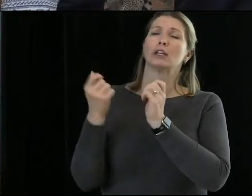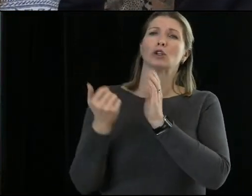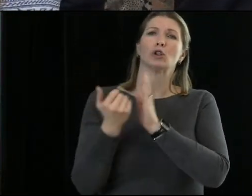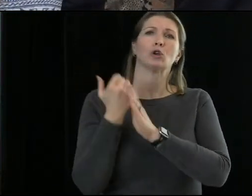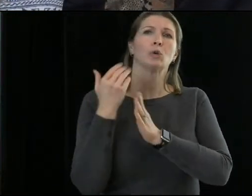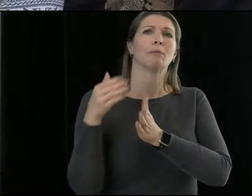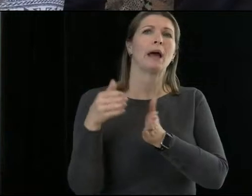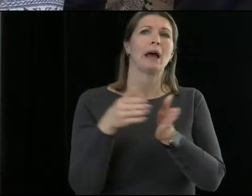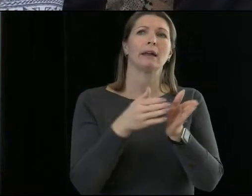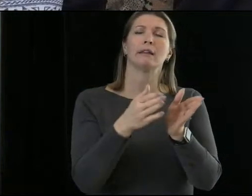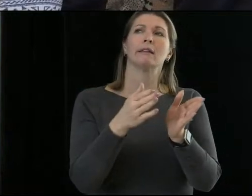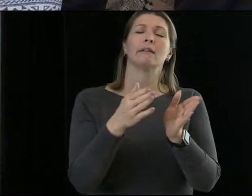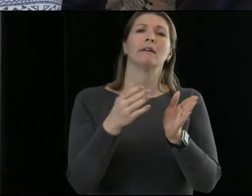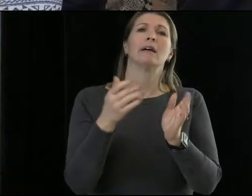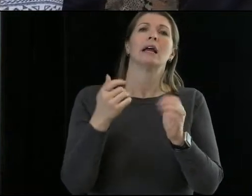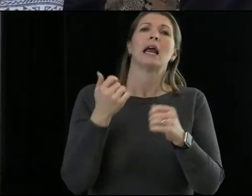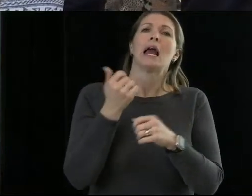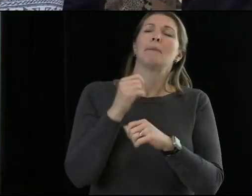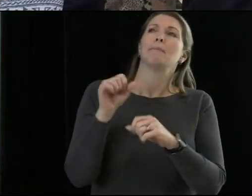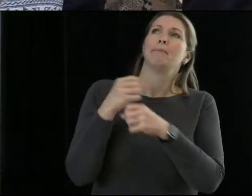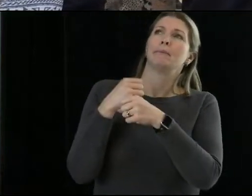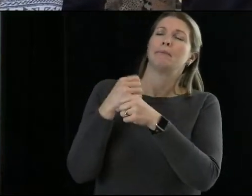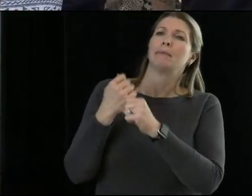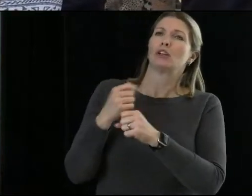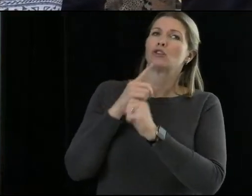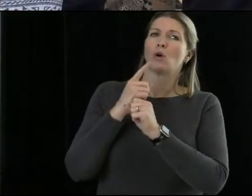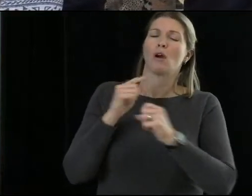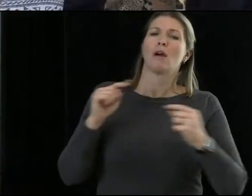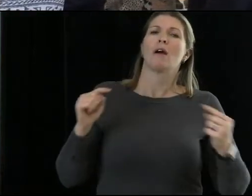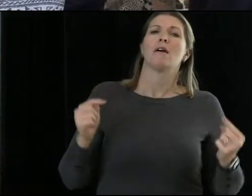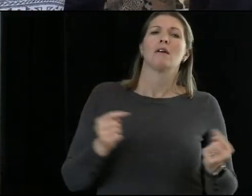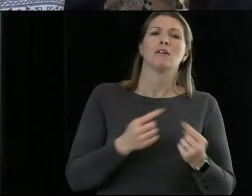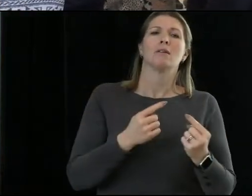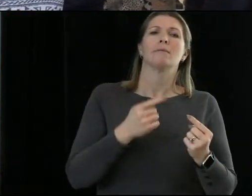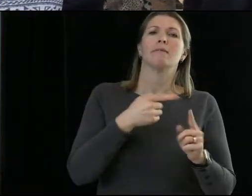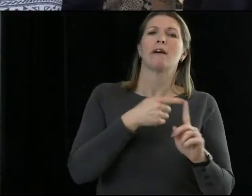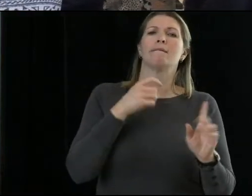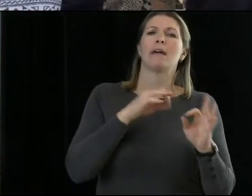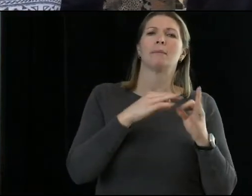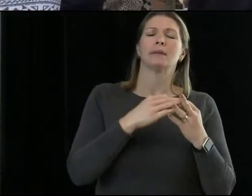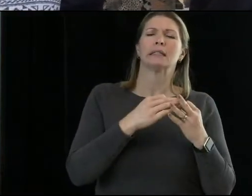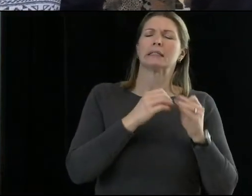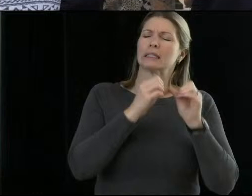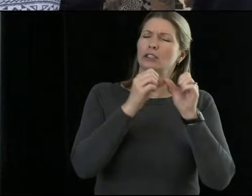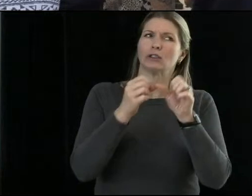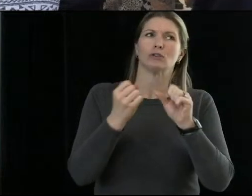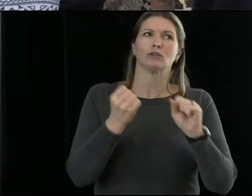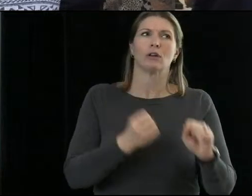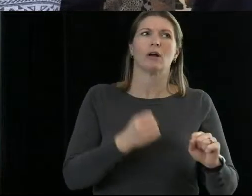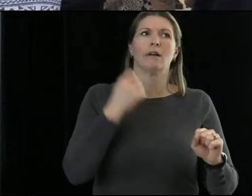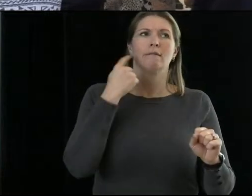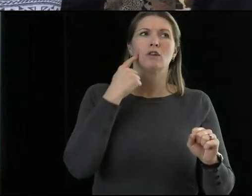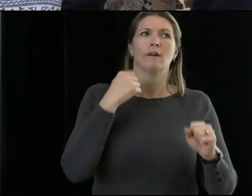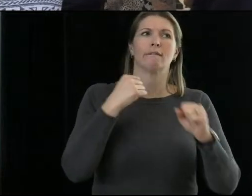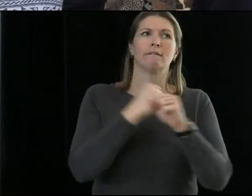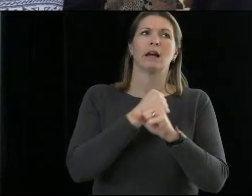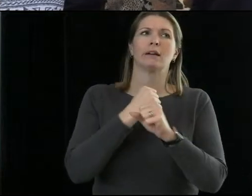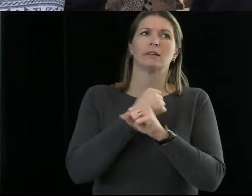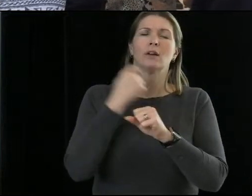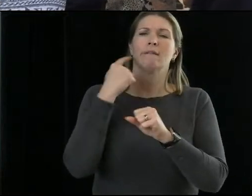Creator, help heal the wounds and disappointments of the families, to make them strong to carry on the fight for justice for their